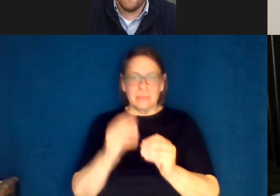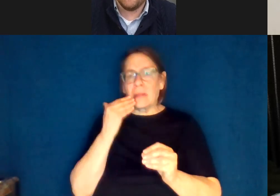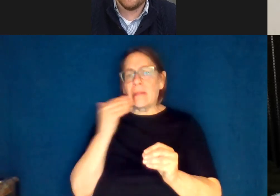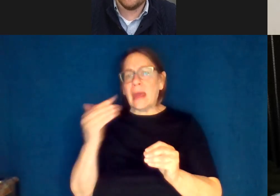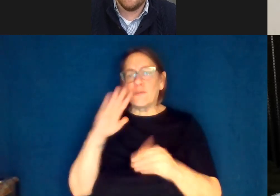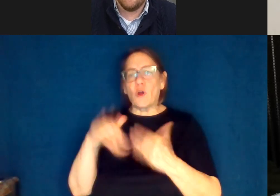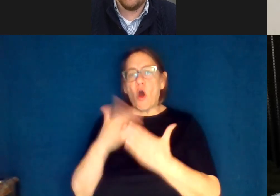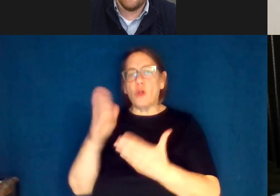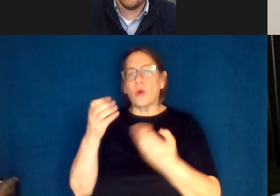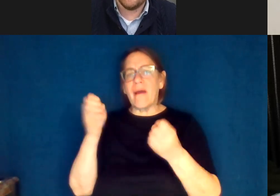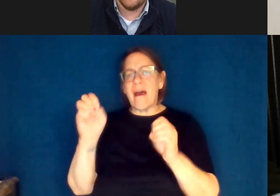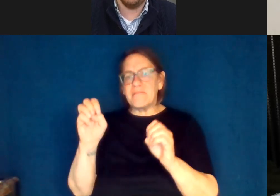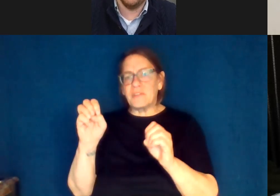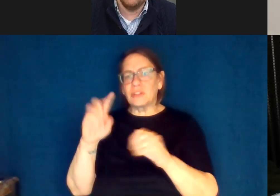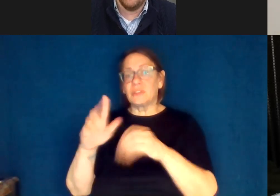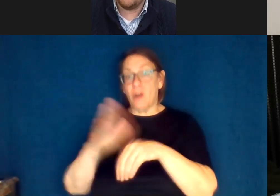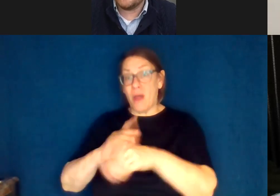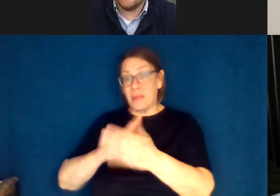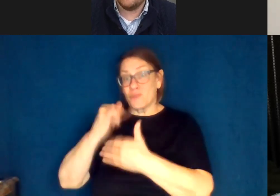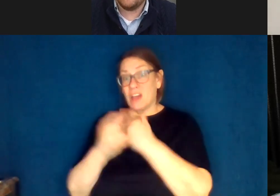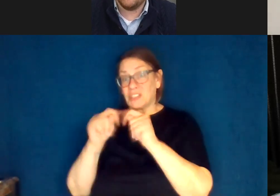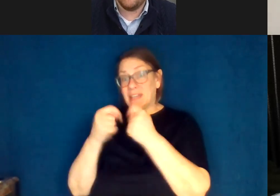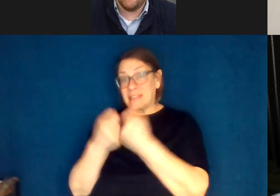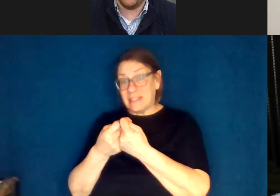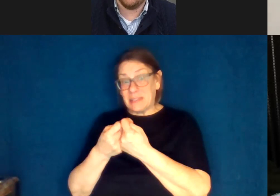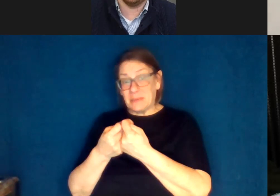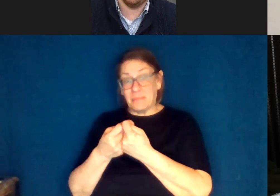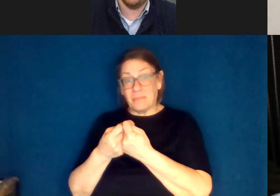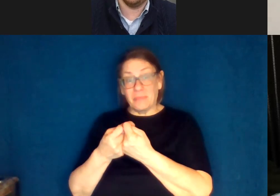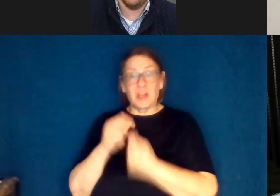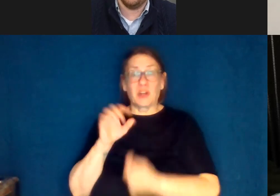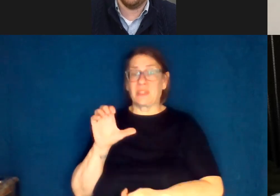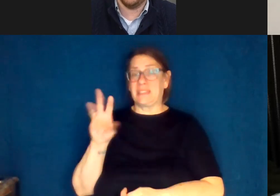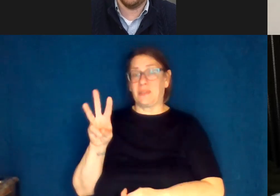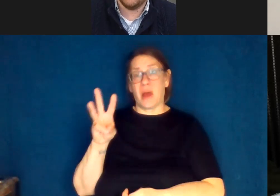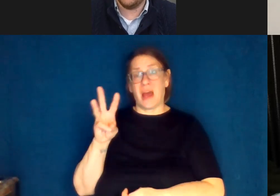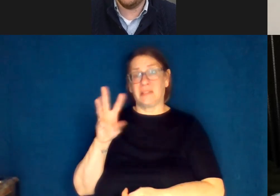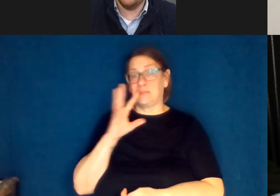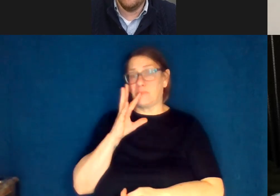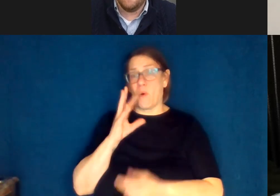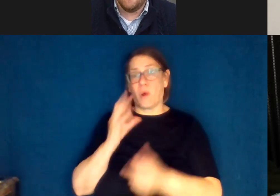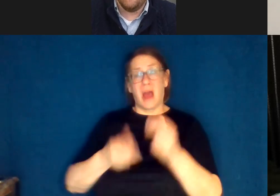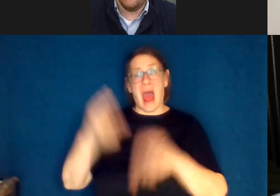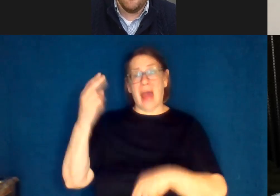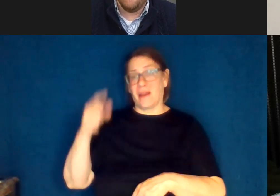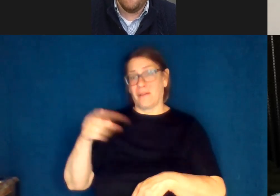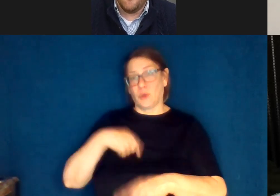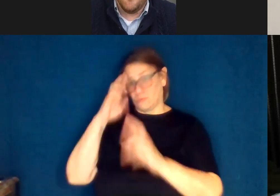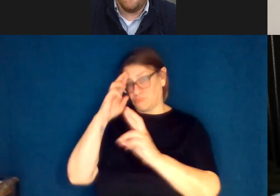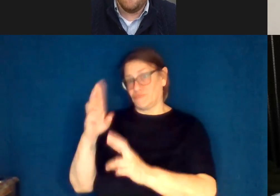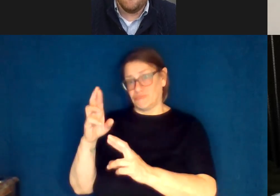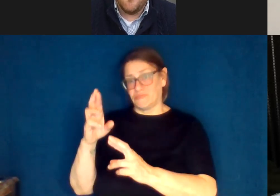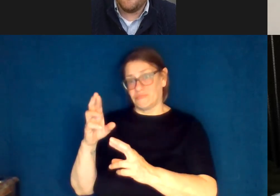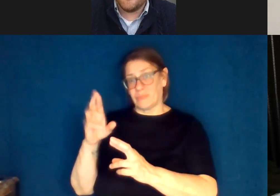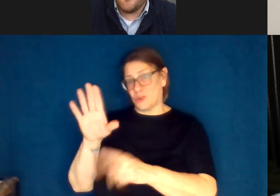all your effort on the project team. Christine spoke very highly of you and the work you've done. And we